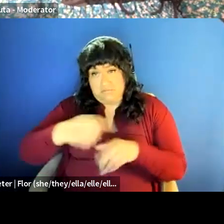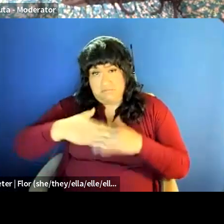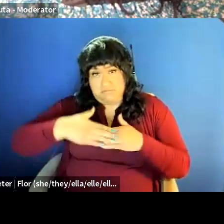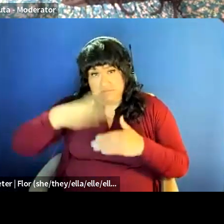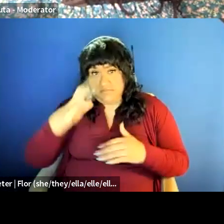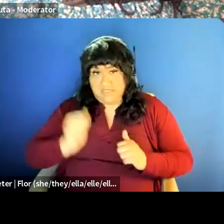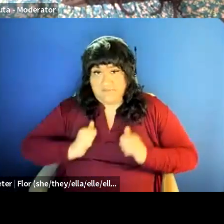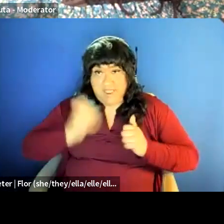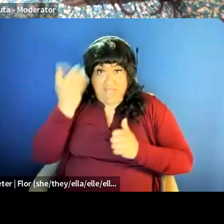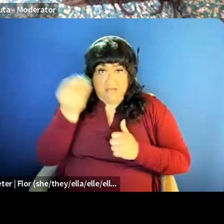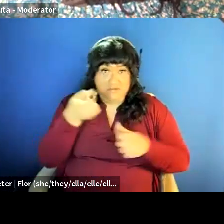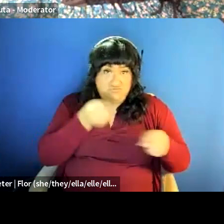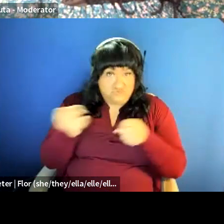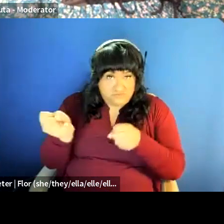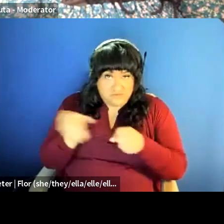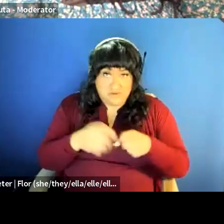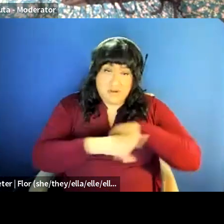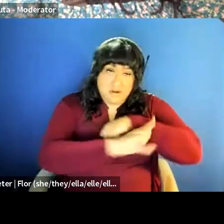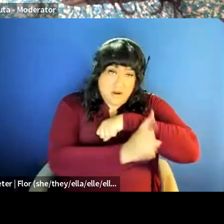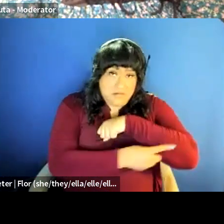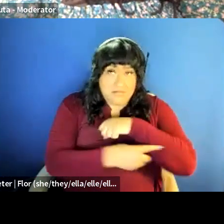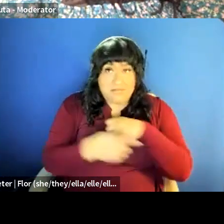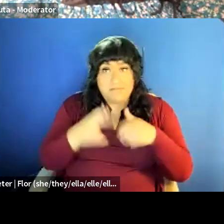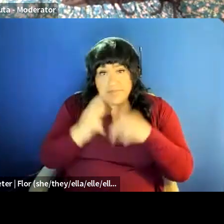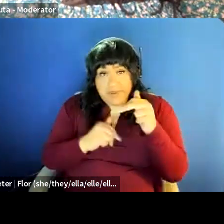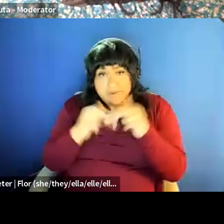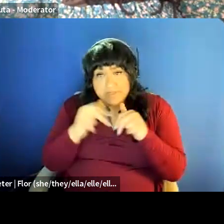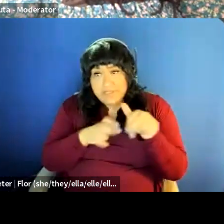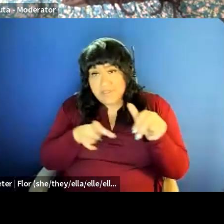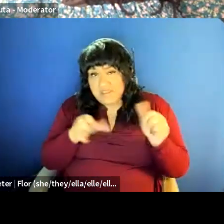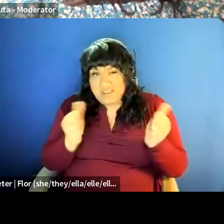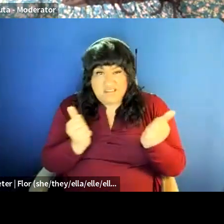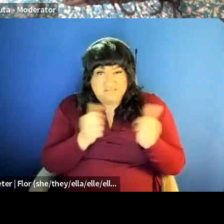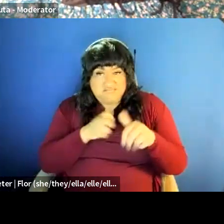garbage can to squatting in buildings, I could tell you that there is something